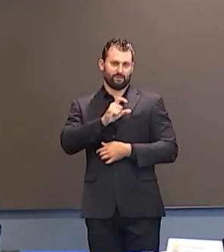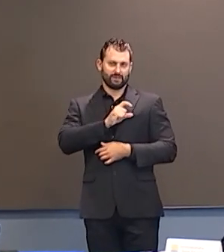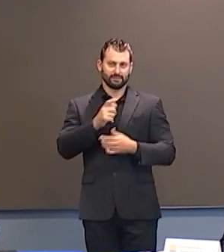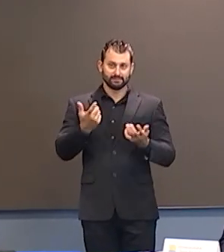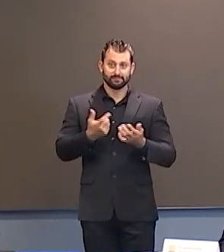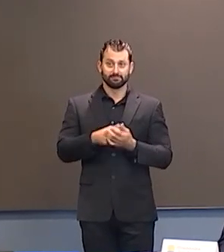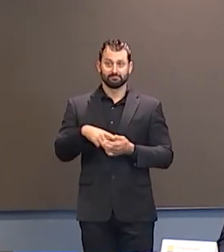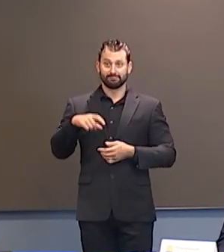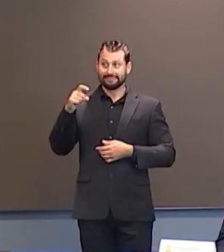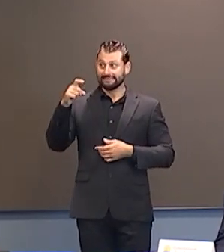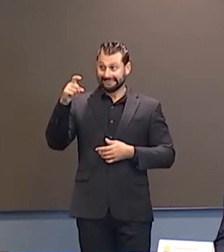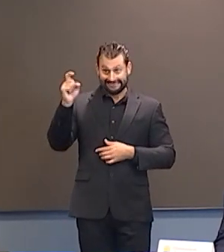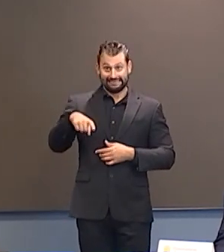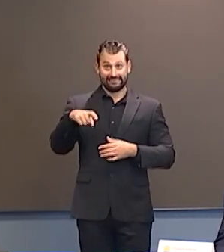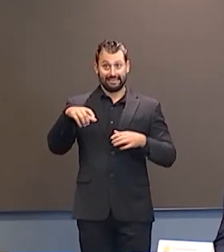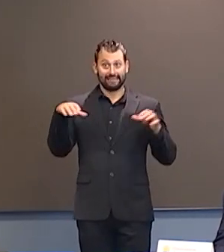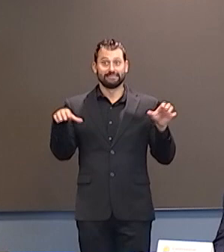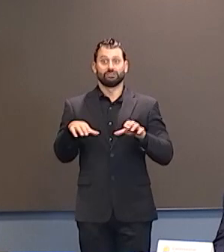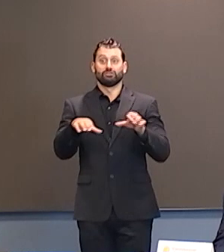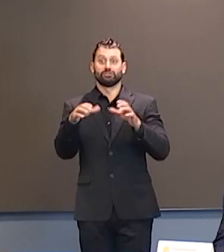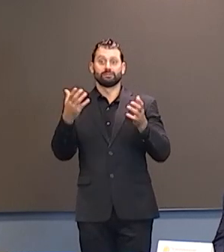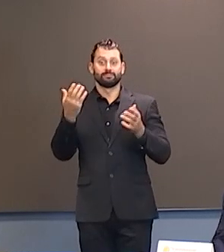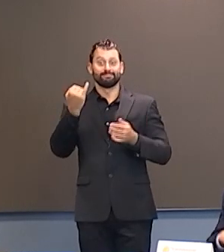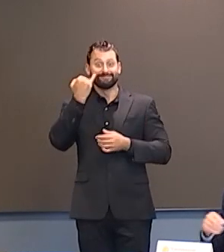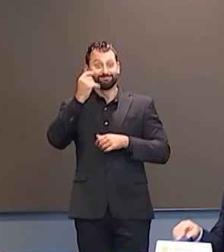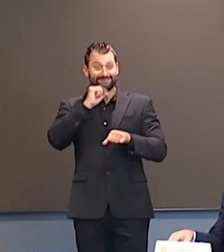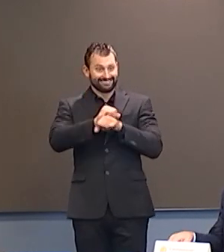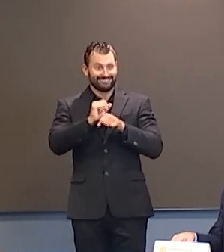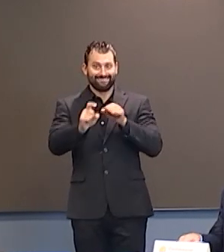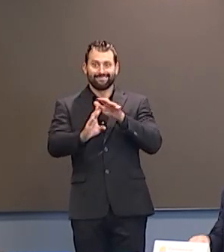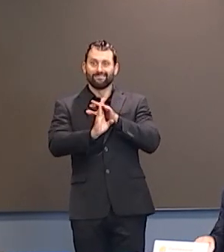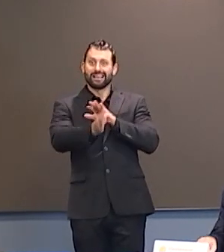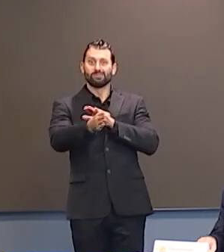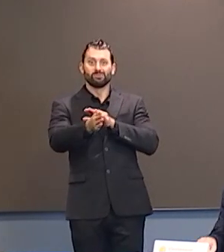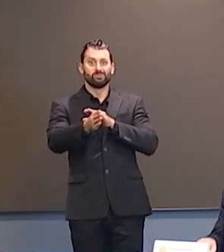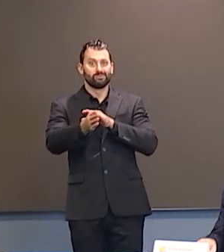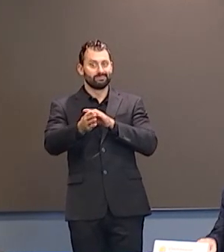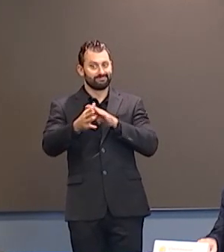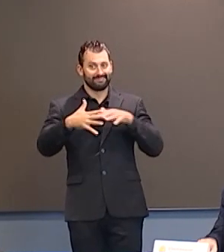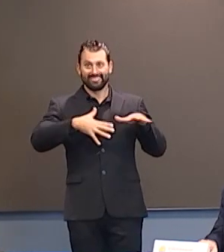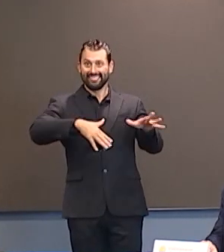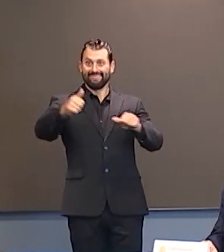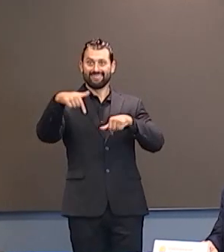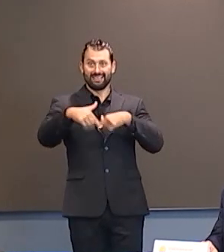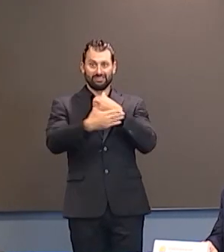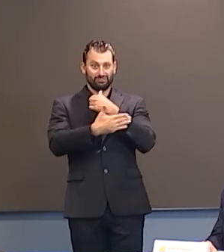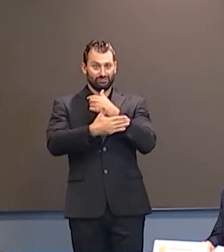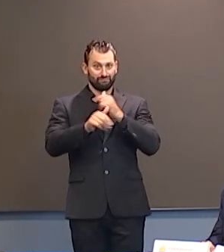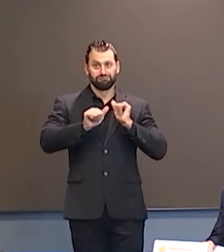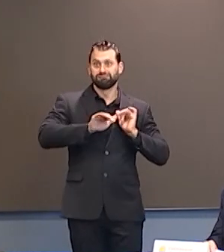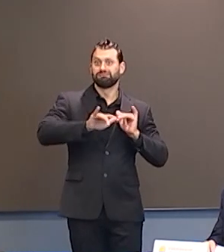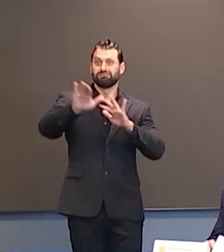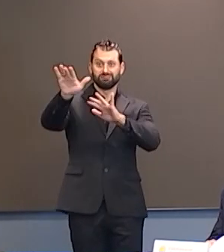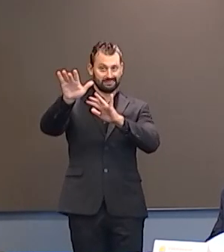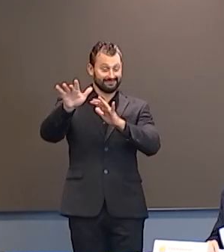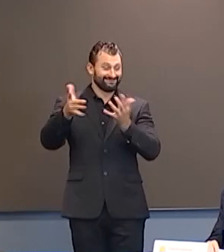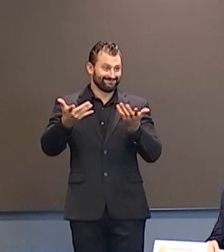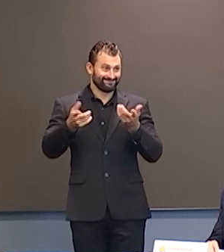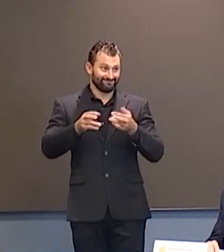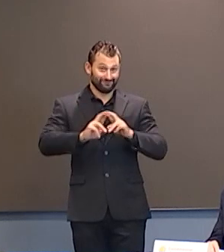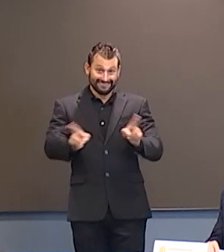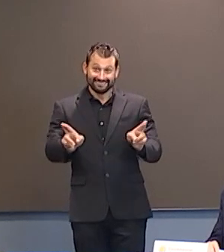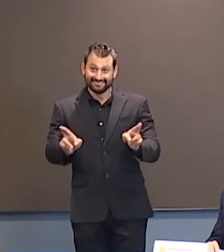an evacuation is needed, which we will hold off and continue to communicate with you throughout until we absolutely